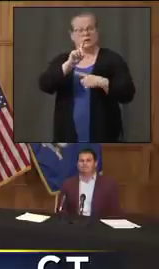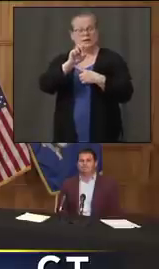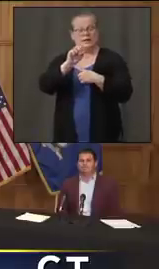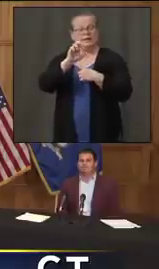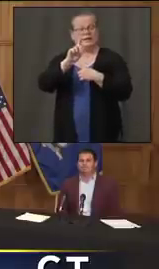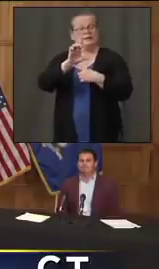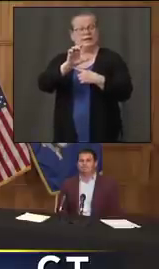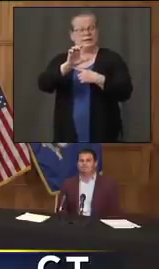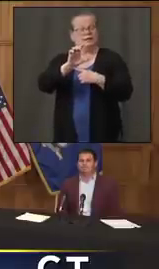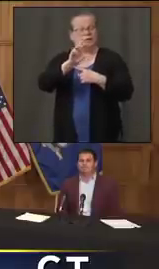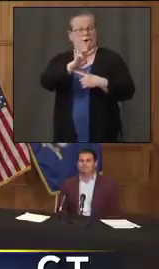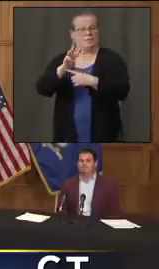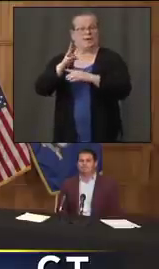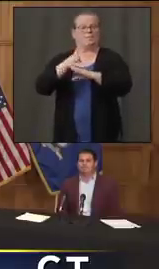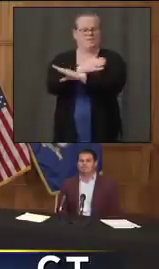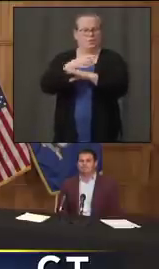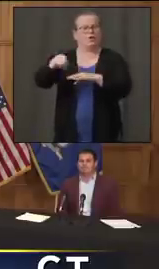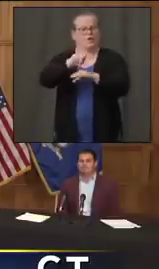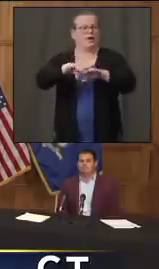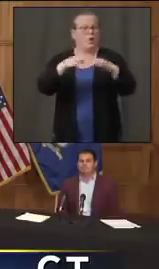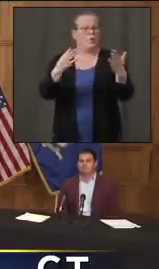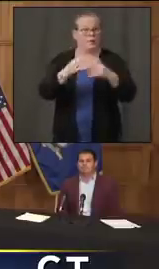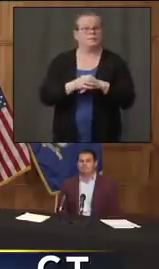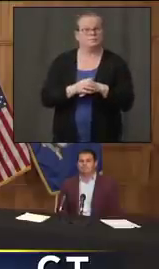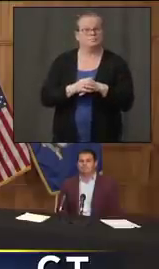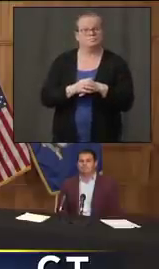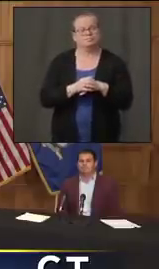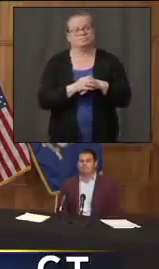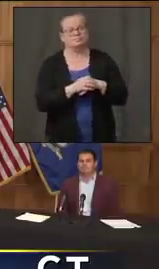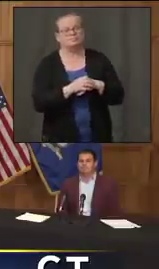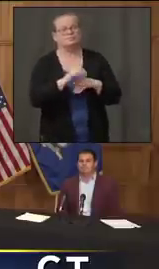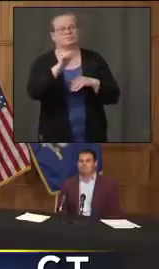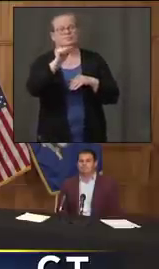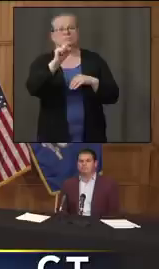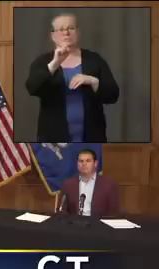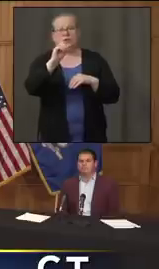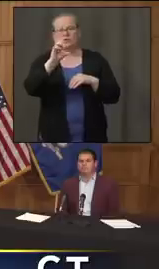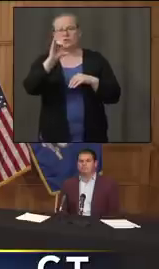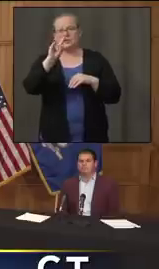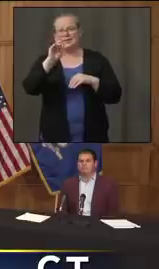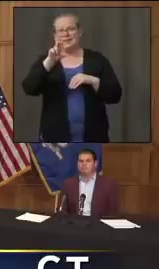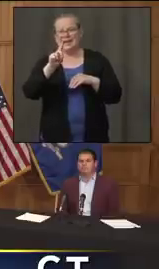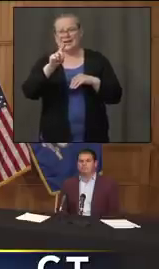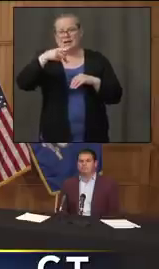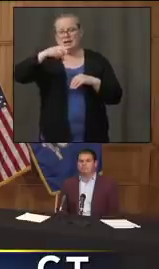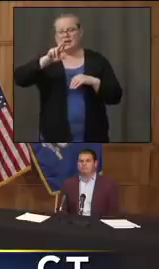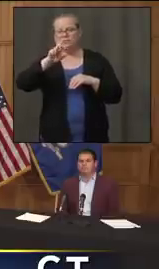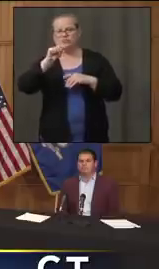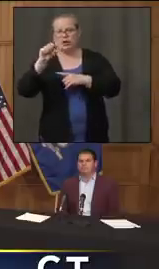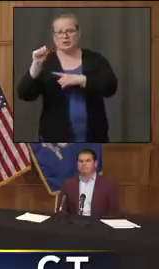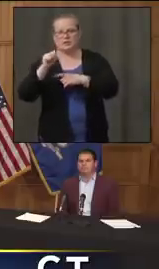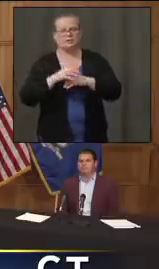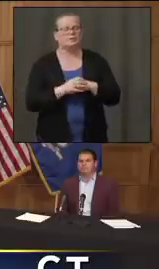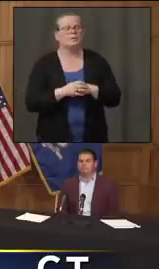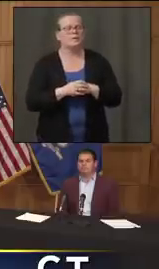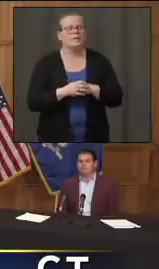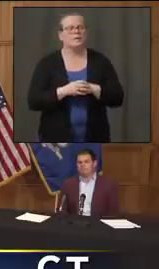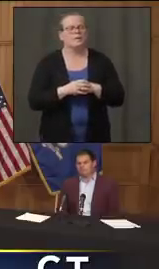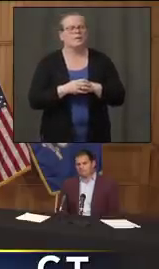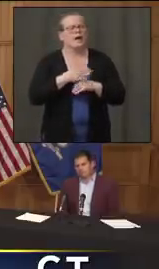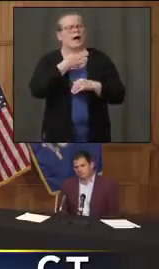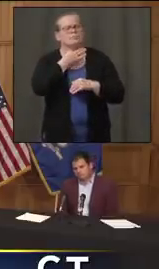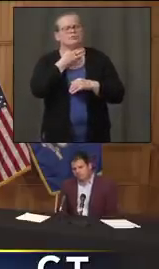The Associated Press. Good afternoon. I was just hoping you could follow up a little bit more on those